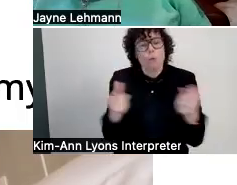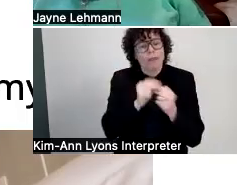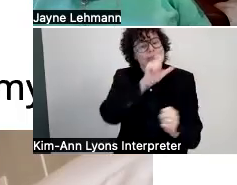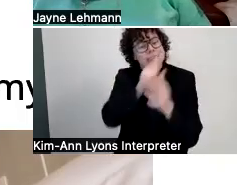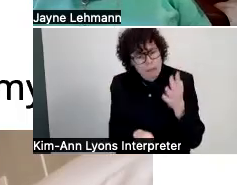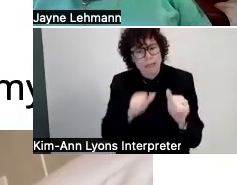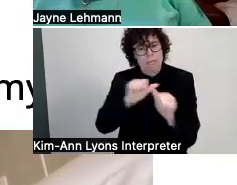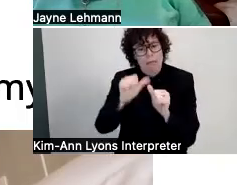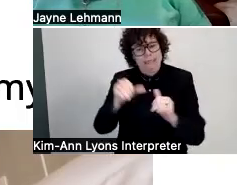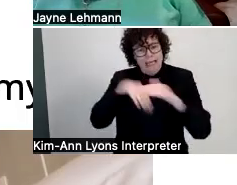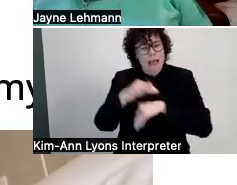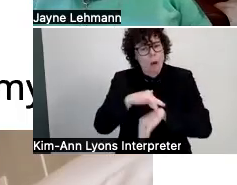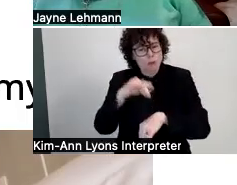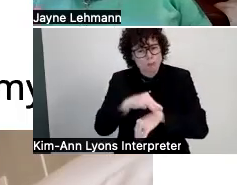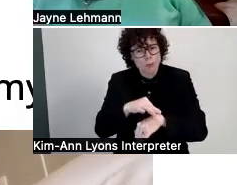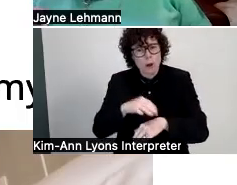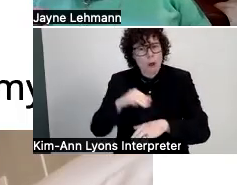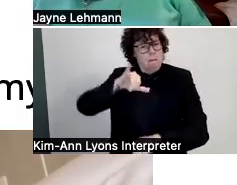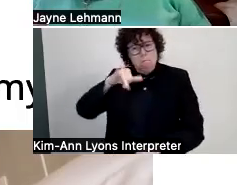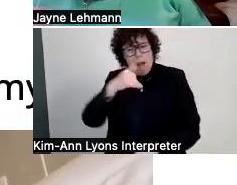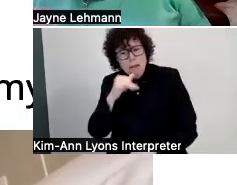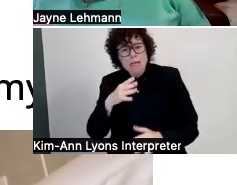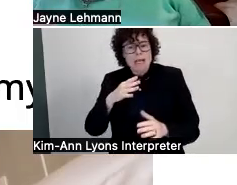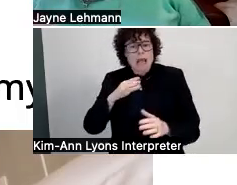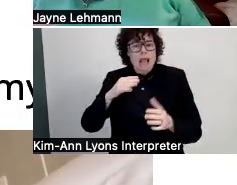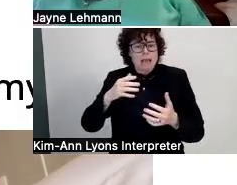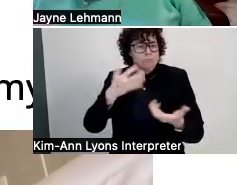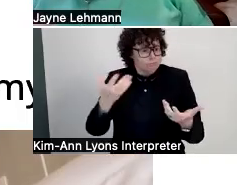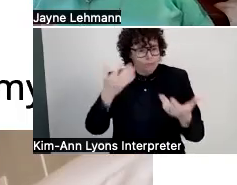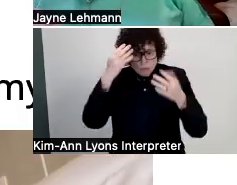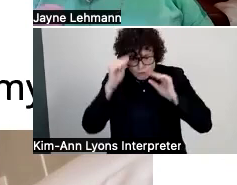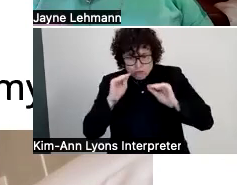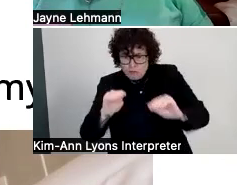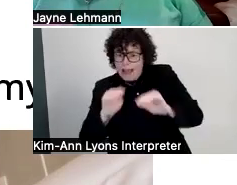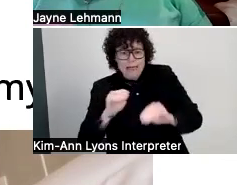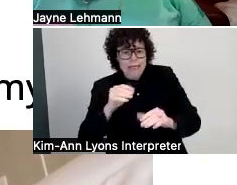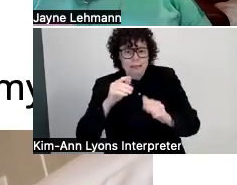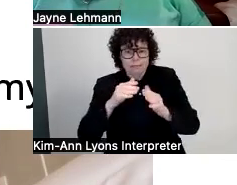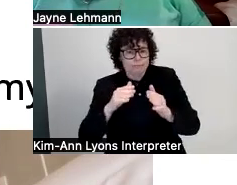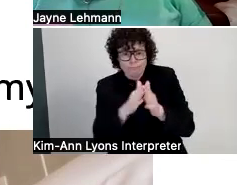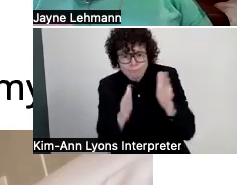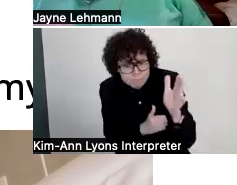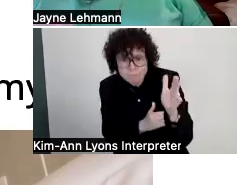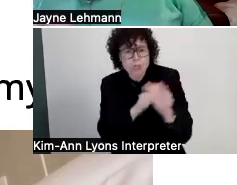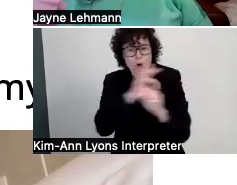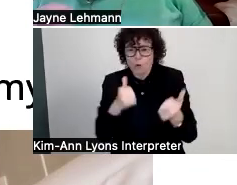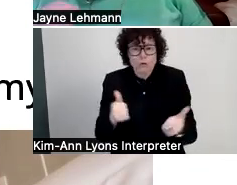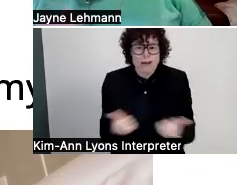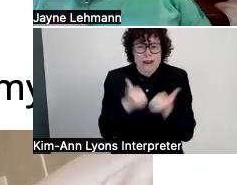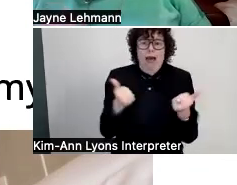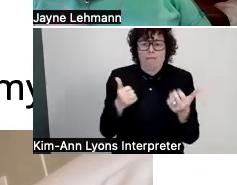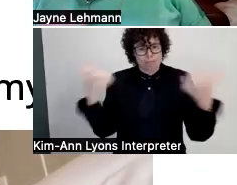properly, but we're also not engaging people to be empathic. If we get people to, at